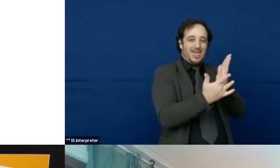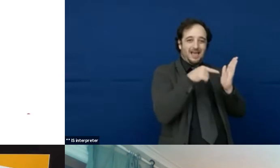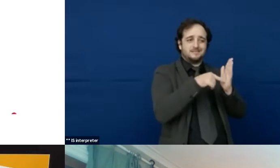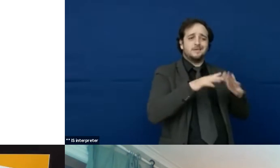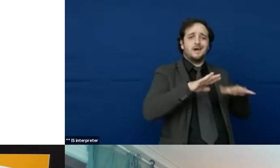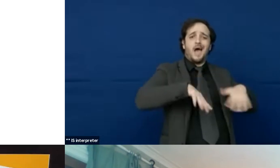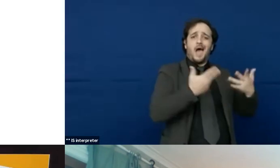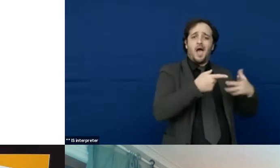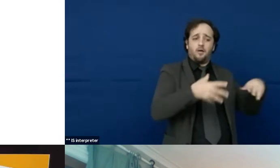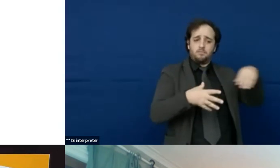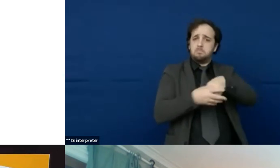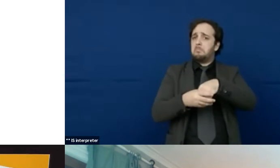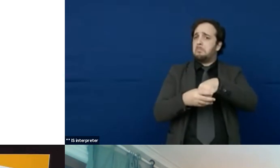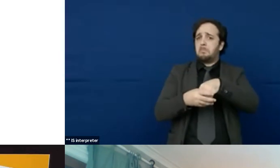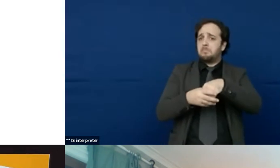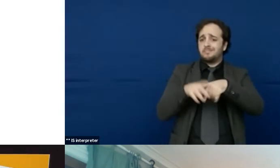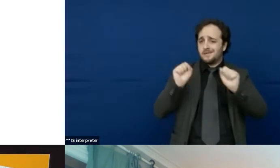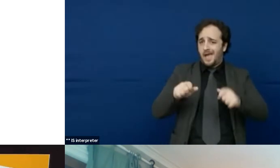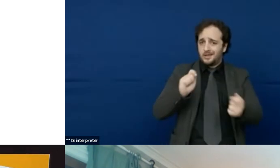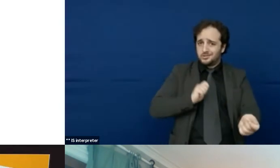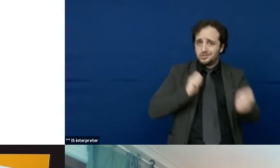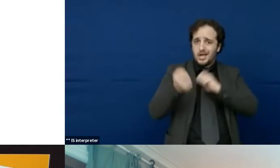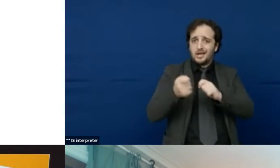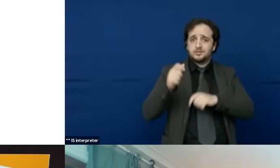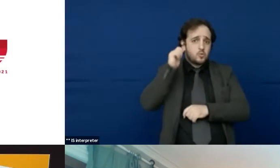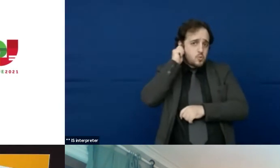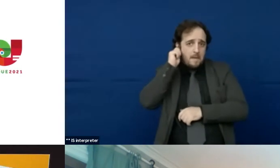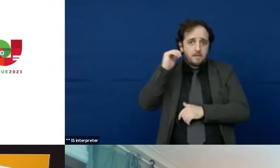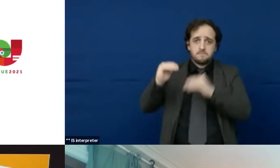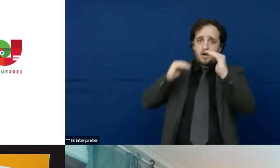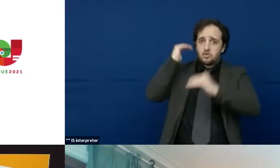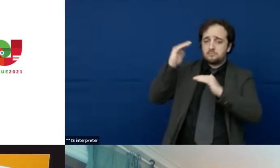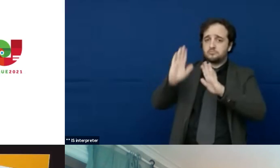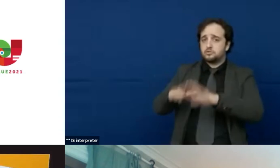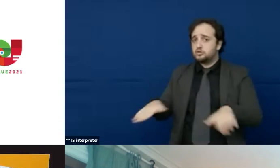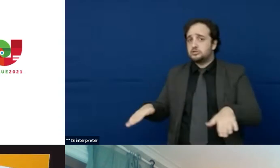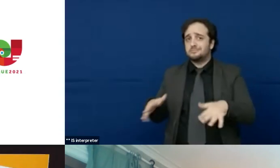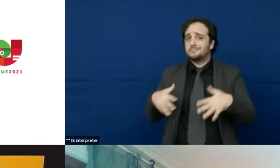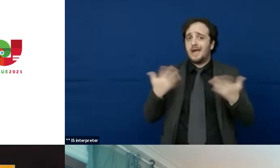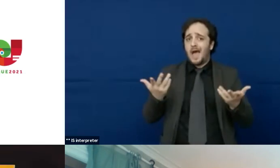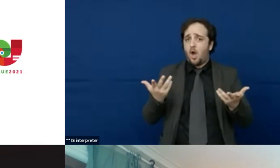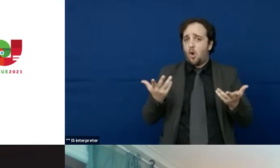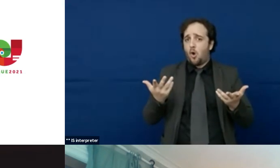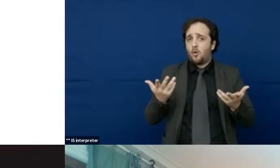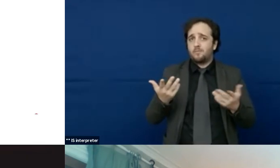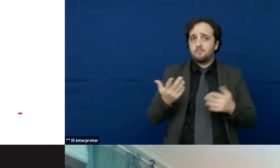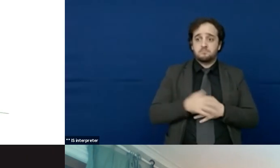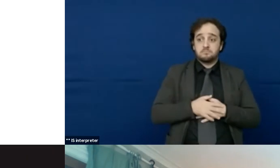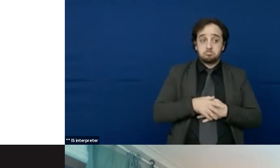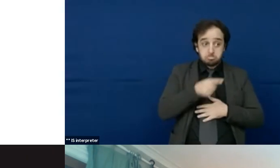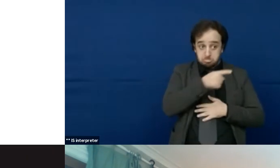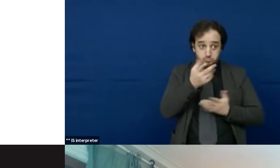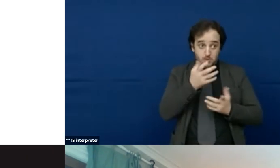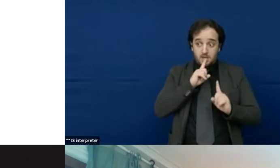please appear in the screen or raise your hand so you can have the floor. Anyone from the